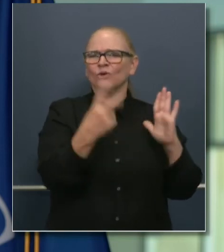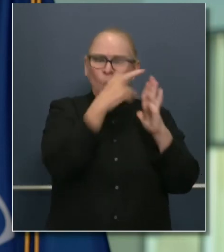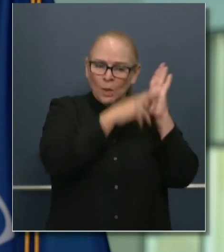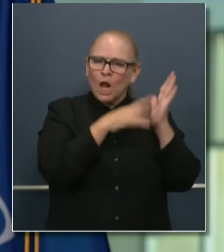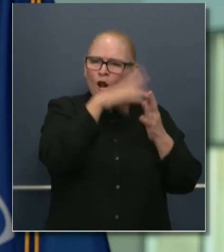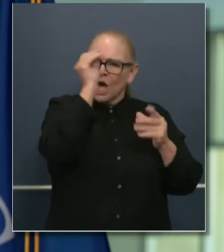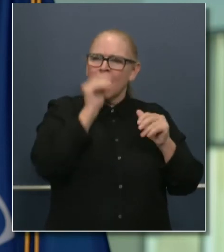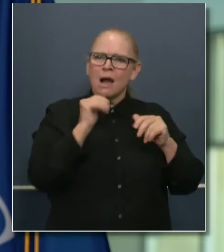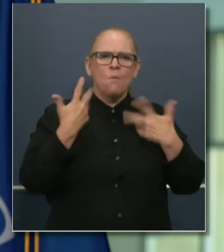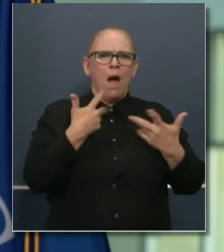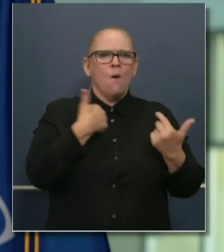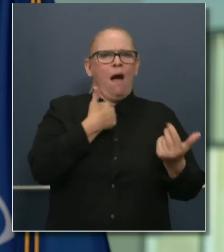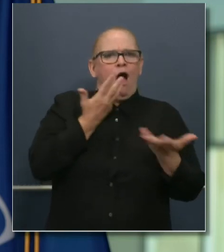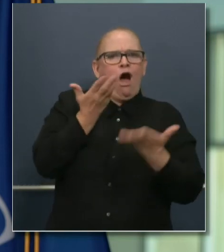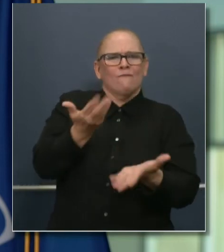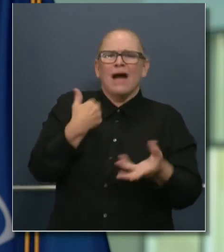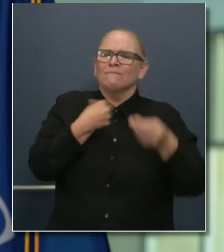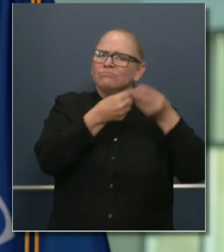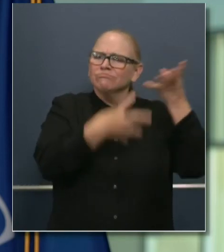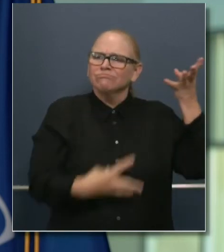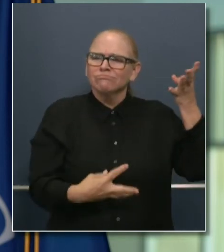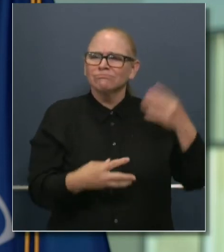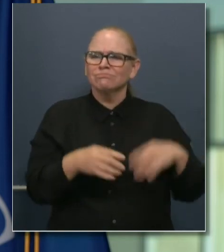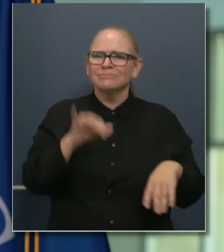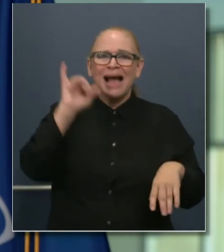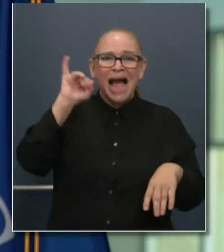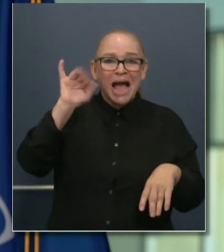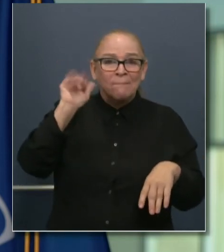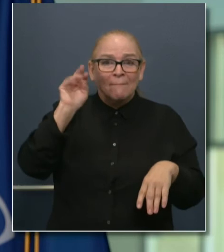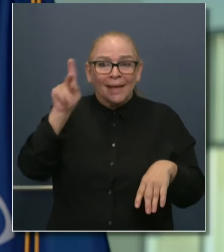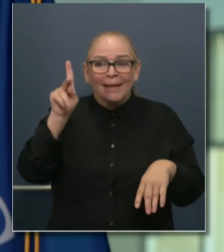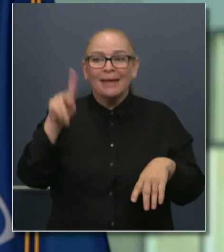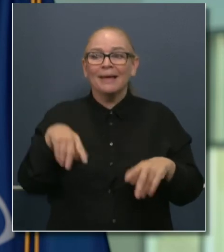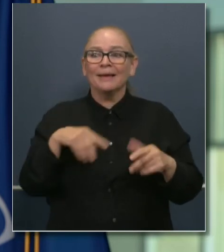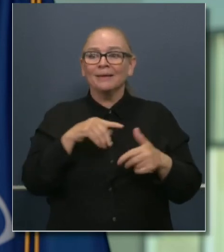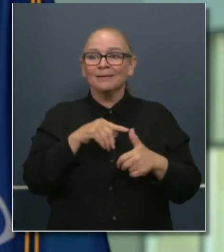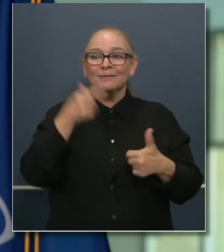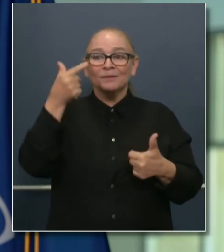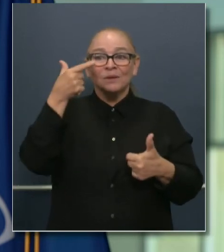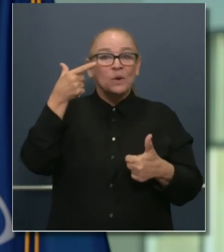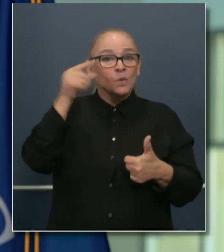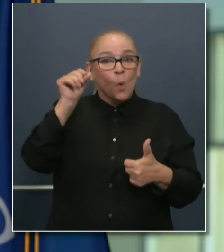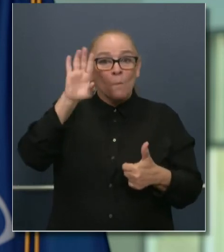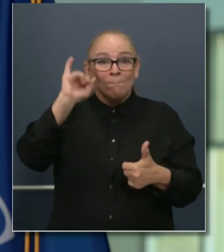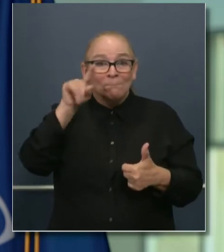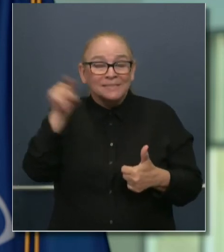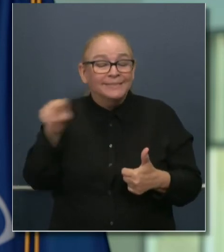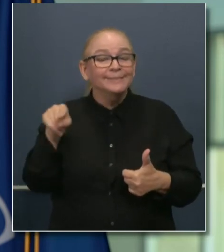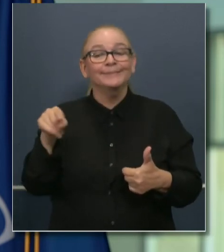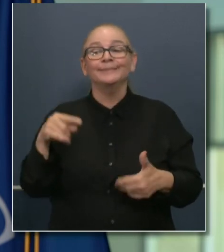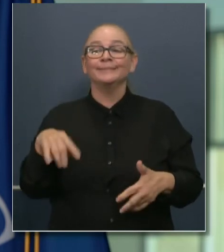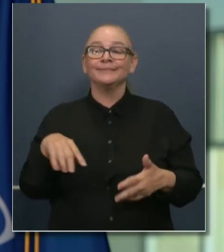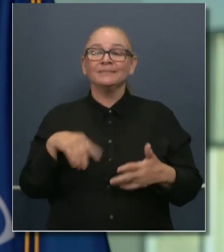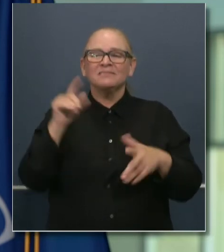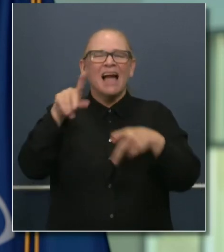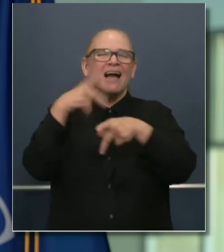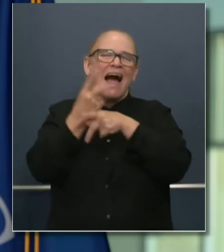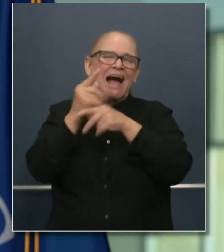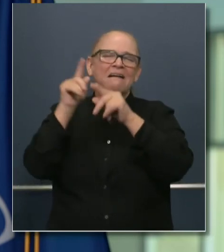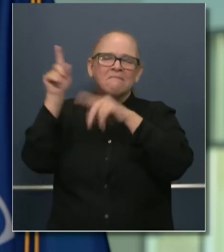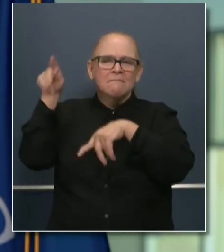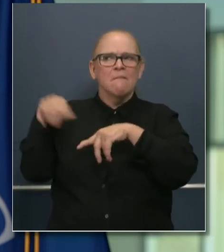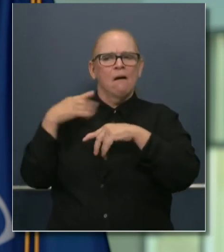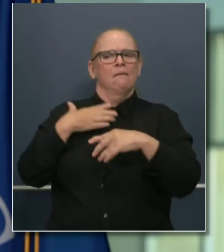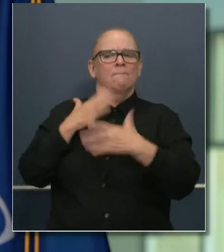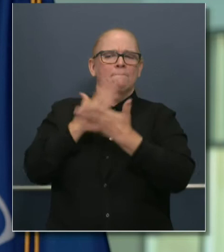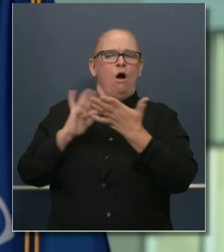available in our state through our iBank, what GoBiz, which is our business wing of our state, GoBiz,